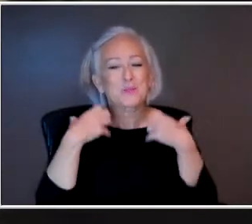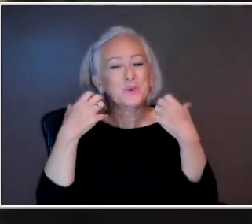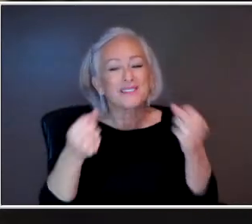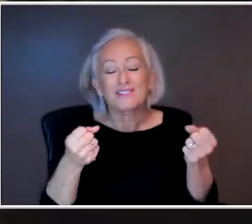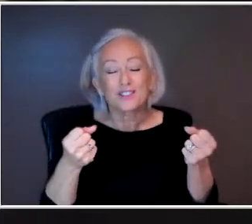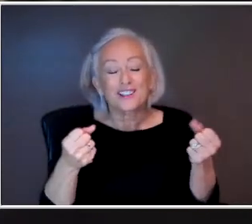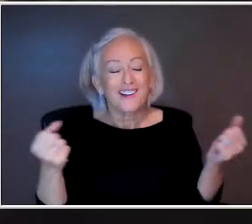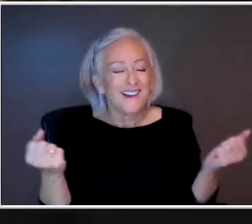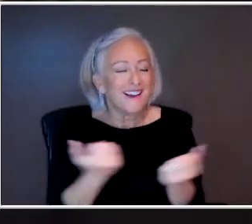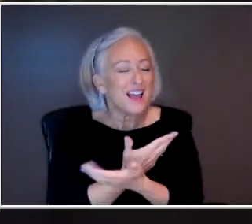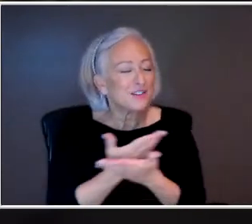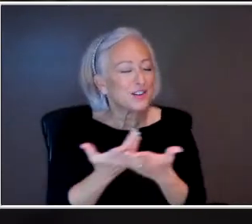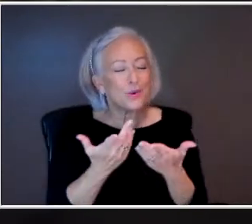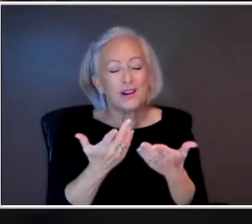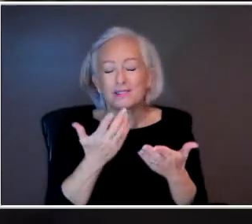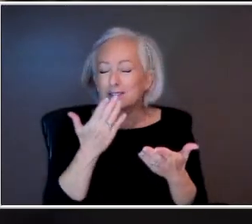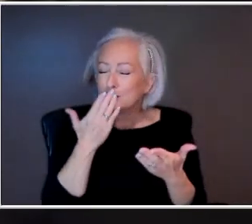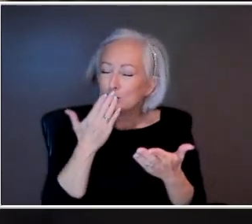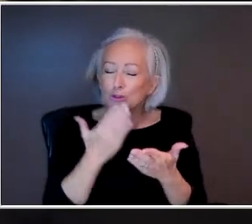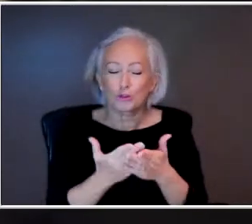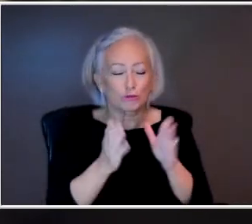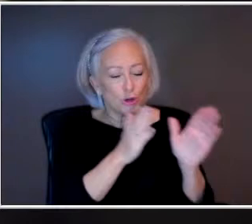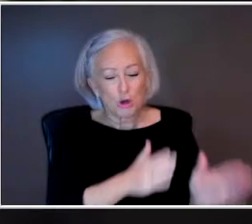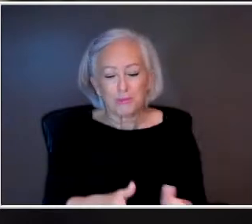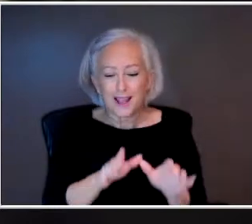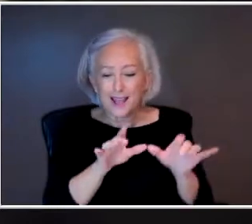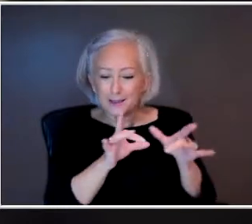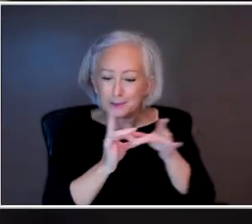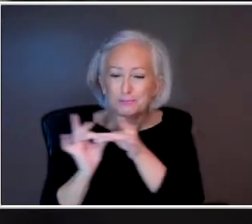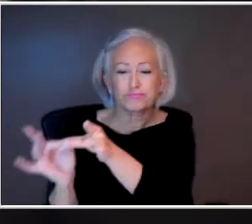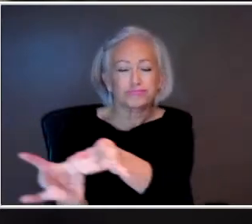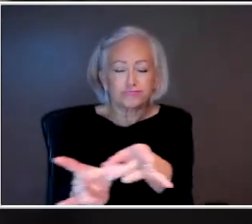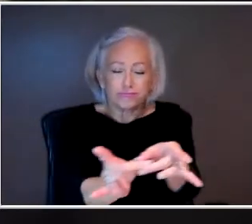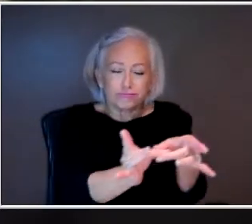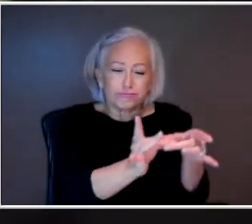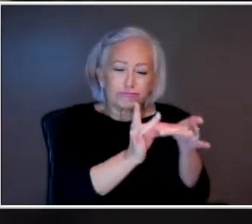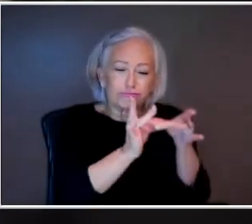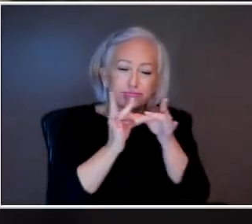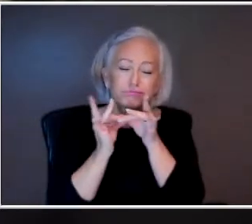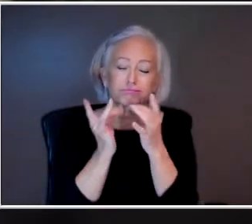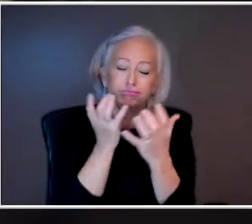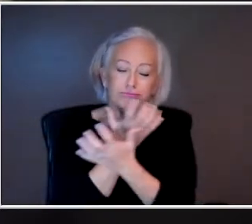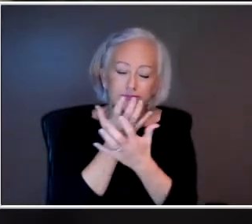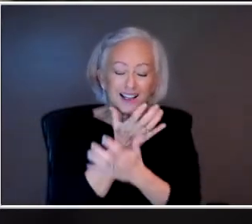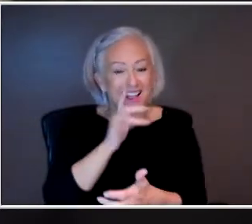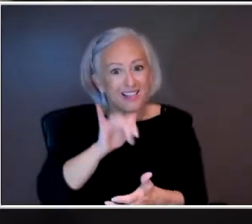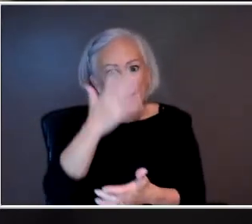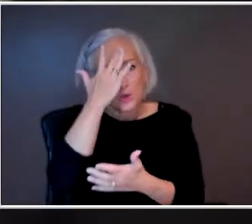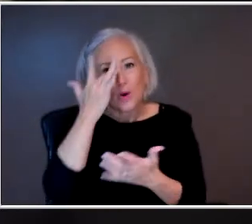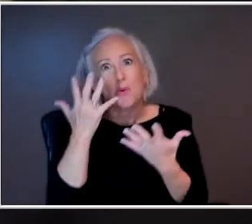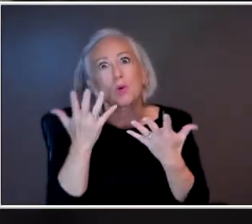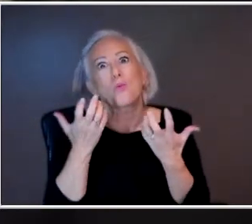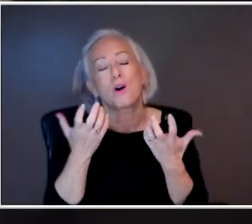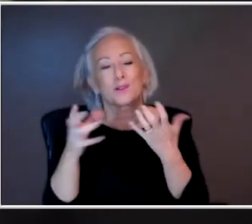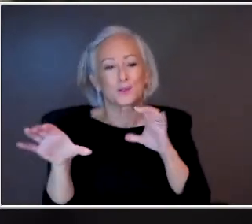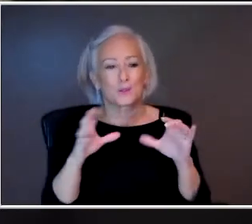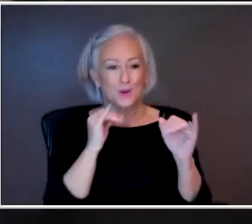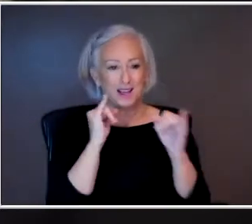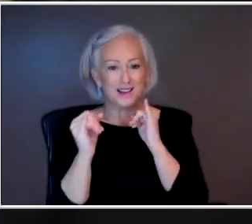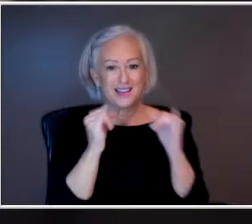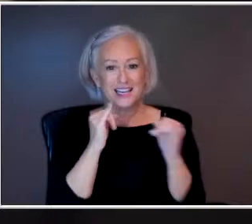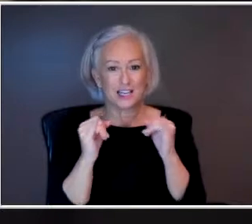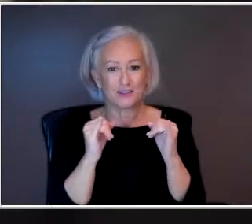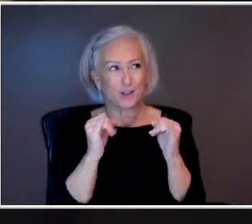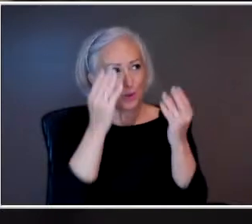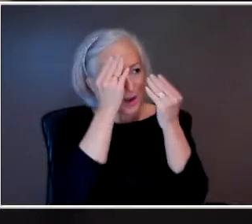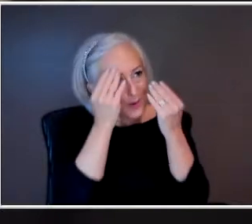so orchestrated that it was almost as if that's why we do these interviews with you guys, because we wanted to inspire other people so that they